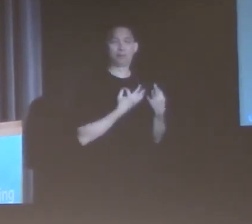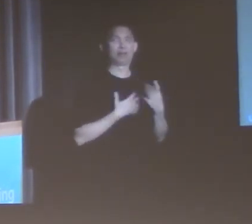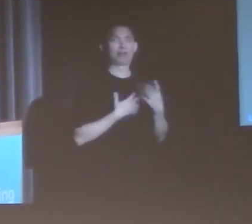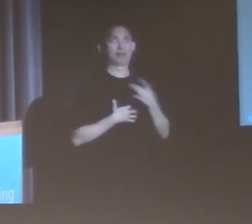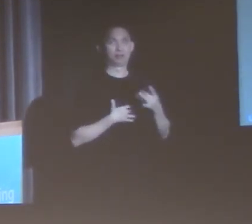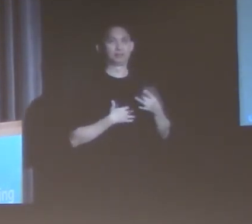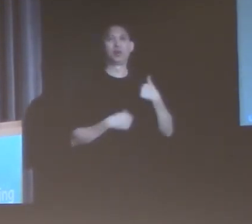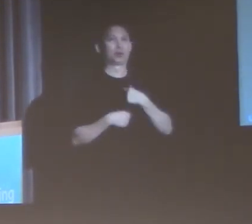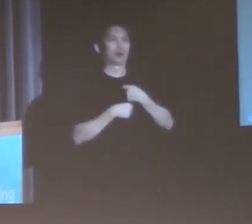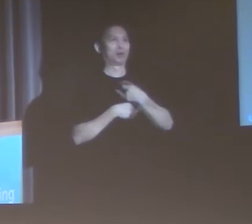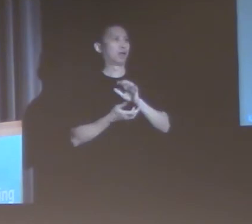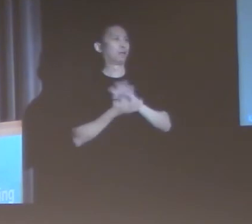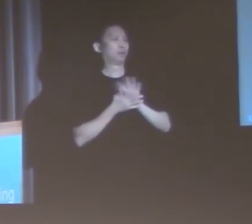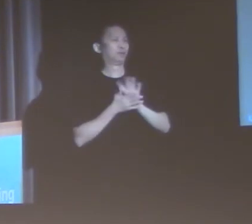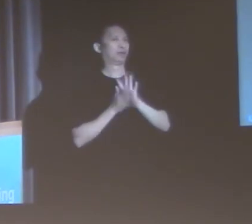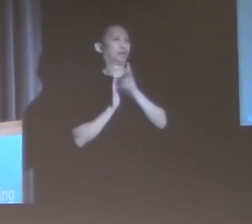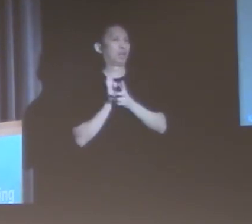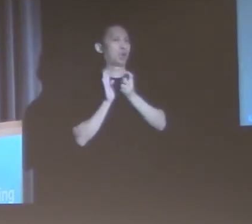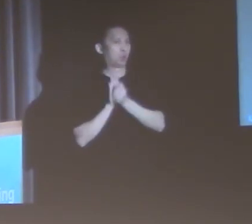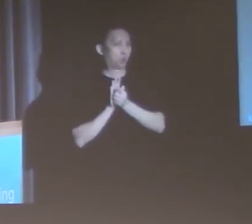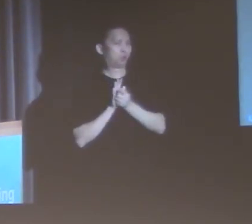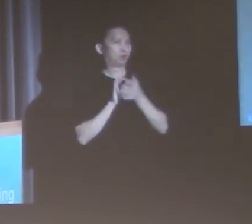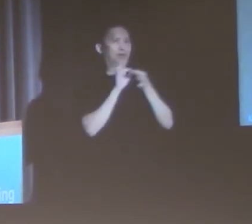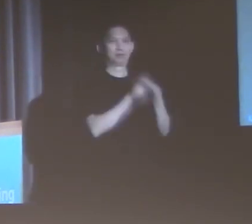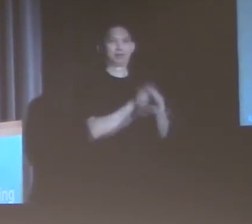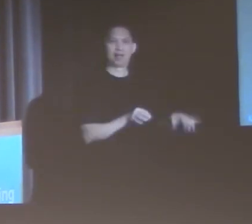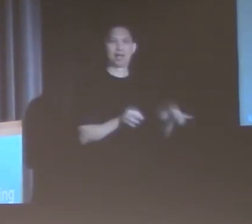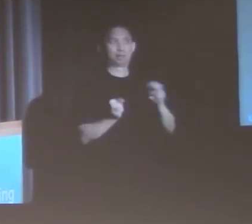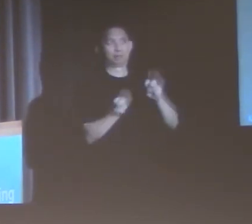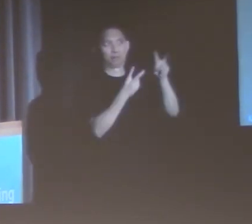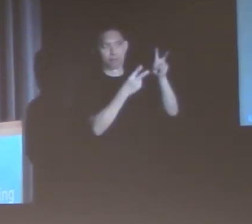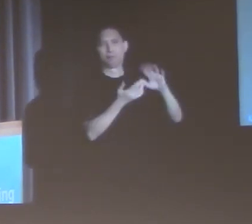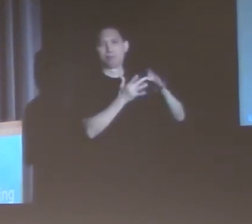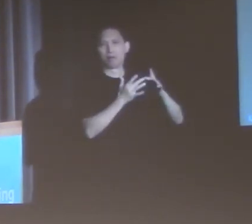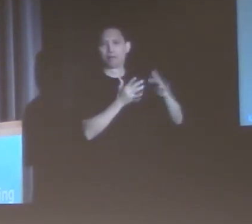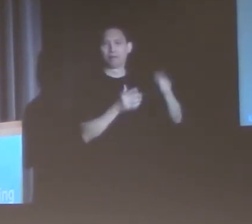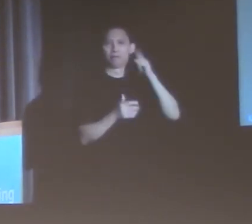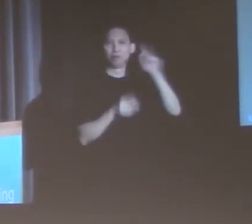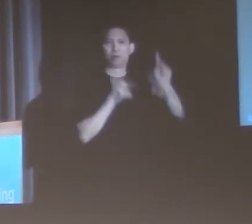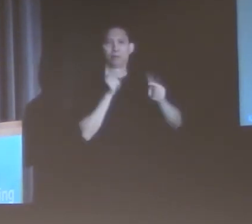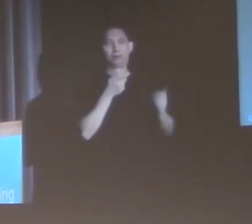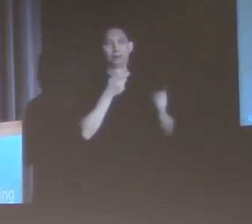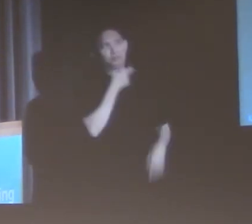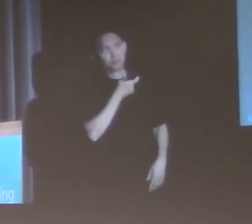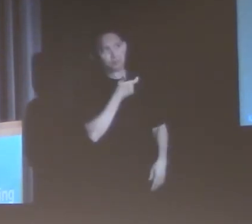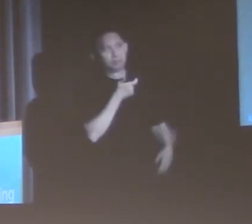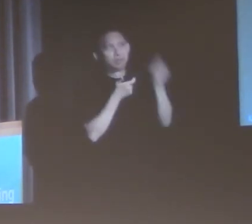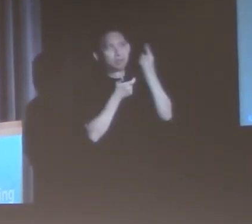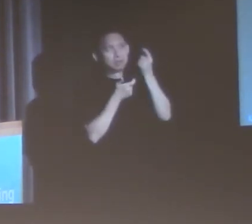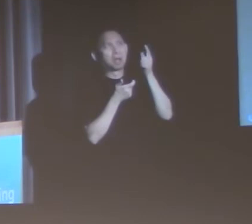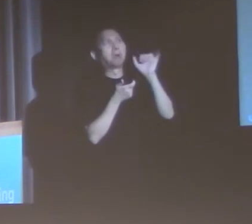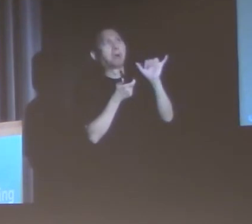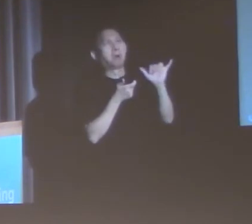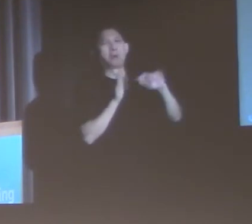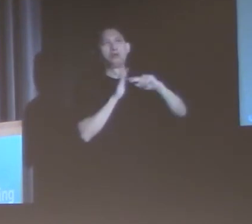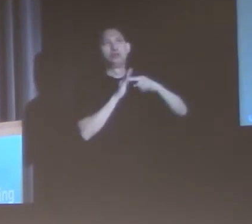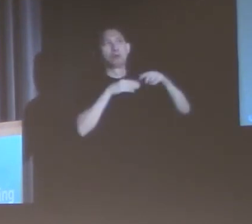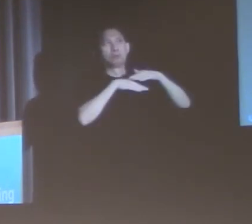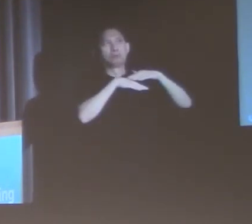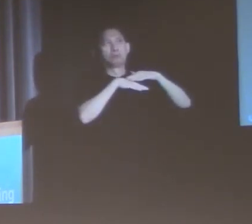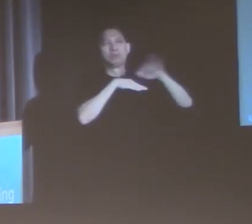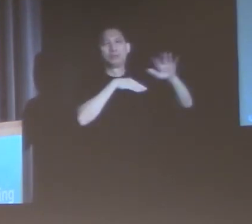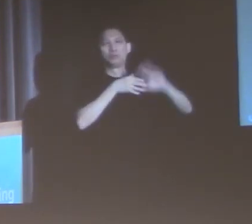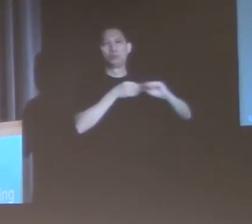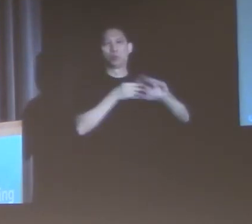video that could just live freely, online, so people can start to engage with his story, and at a very direct